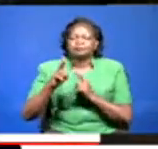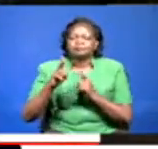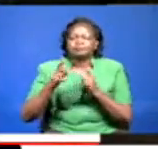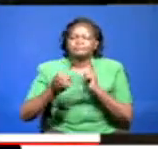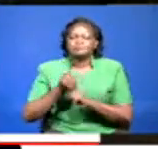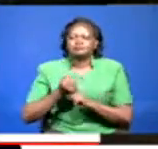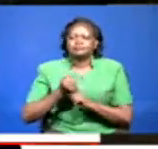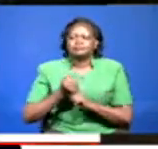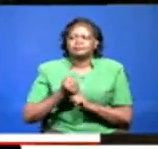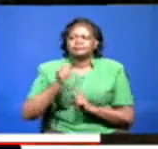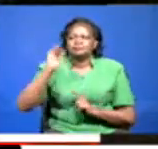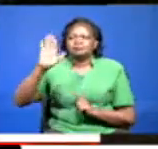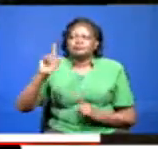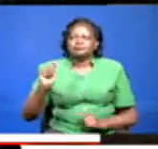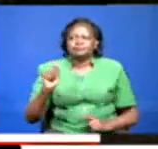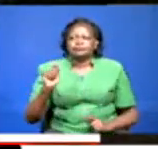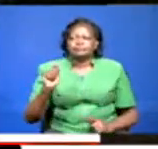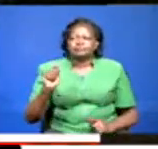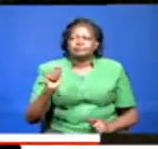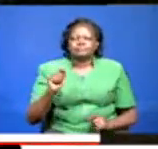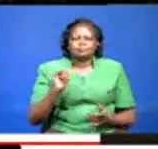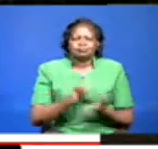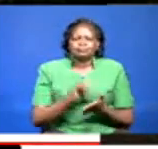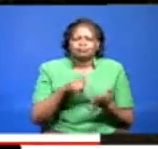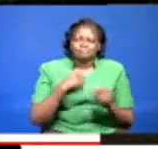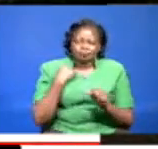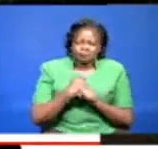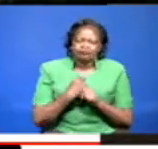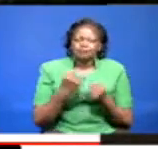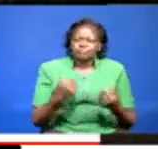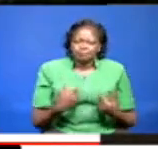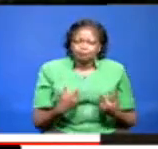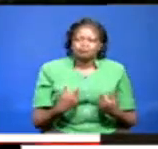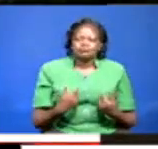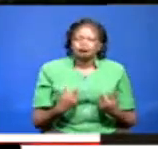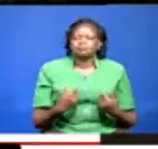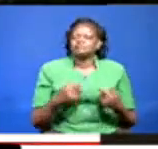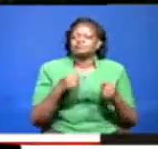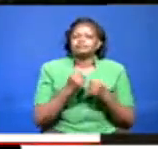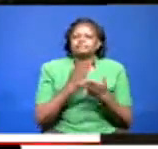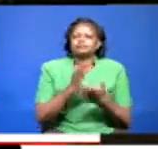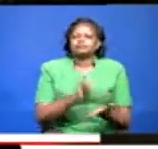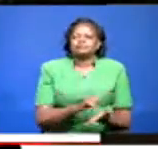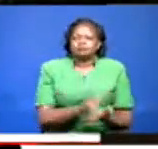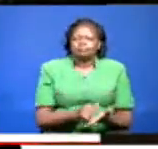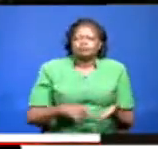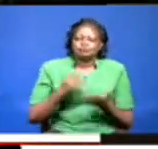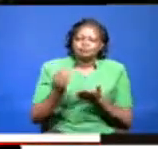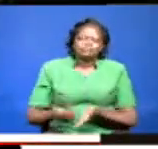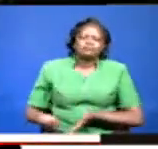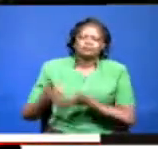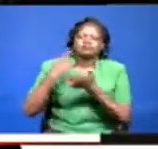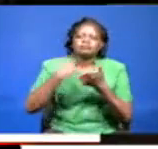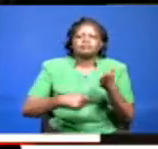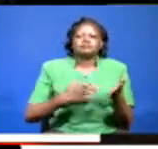the target of 5 trillion. And that is the way to go. We have to make sure that we collect our taxes and we